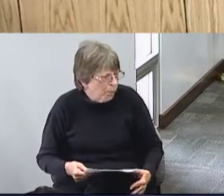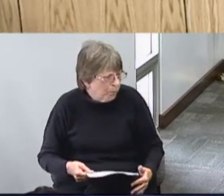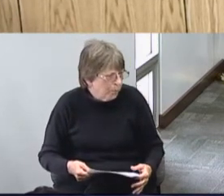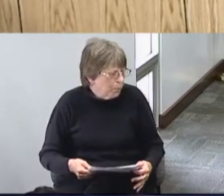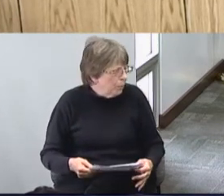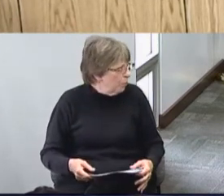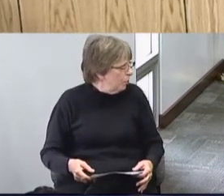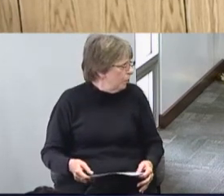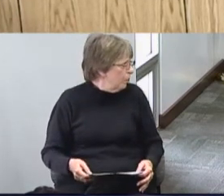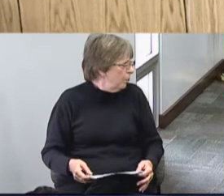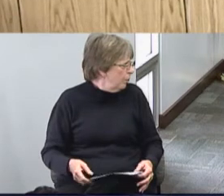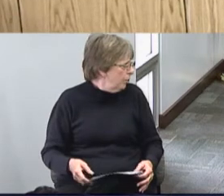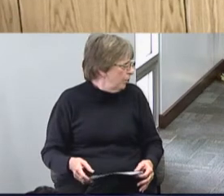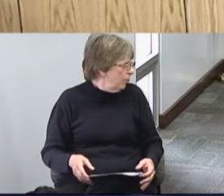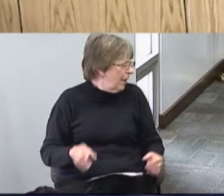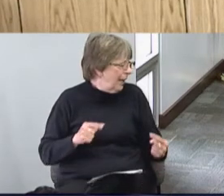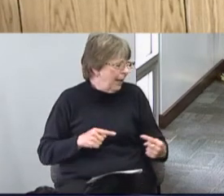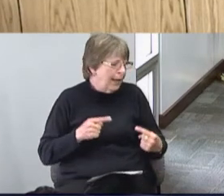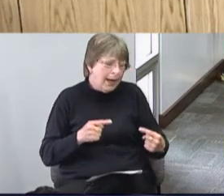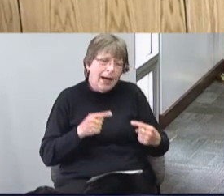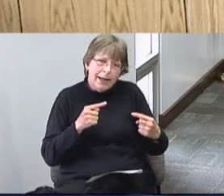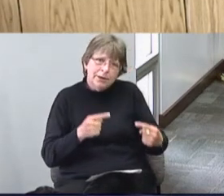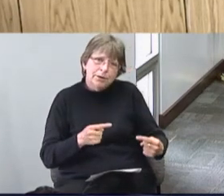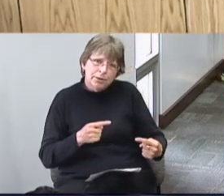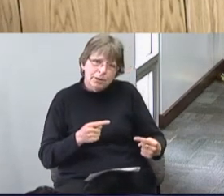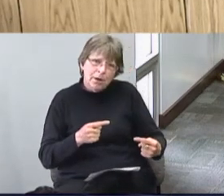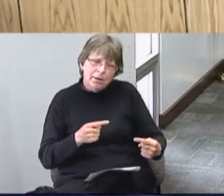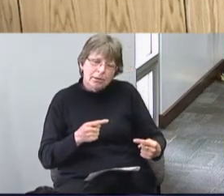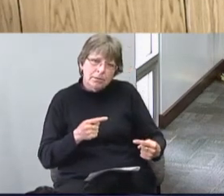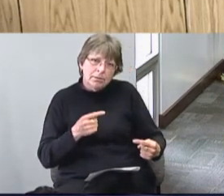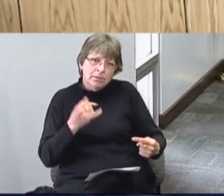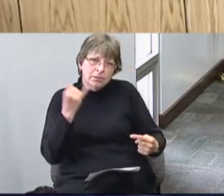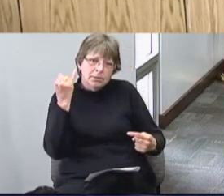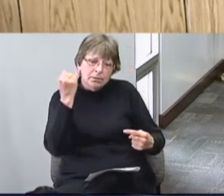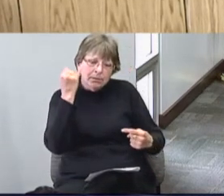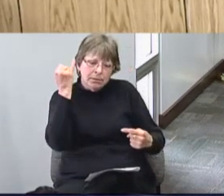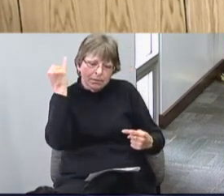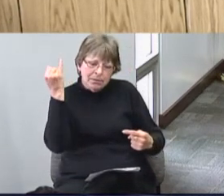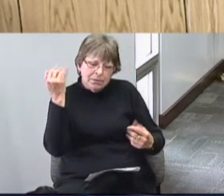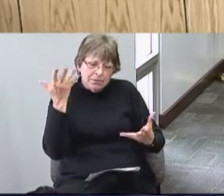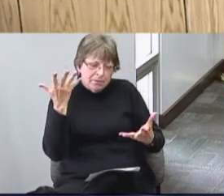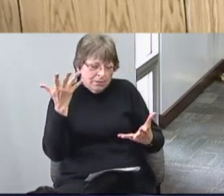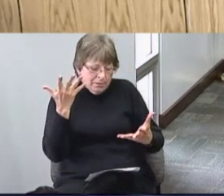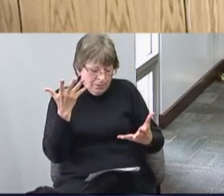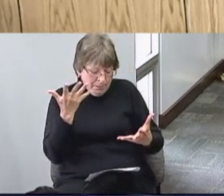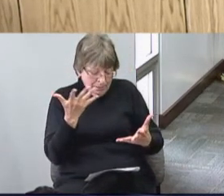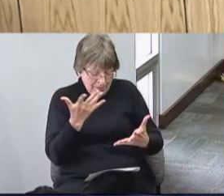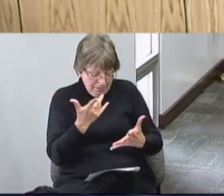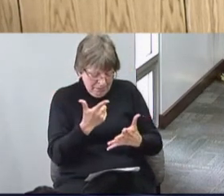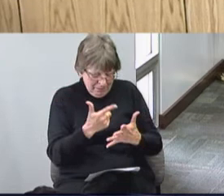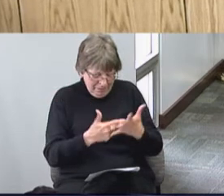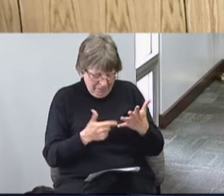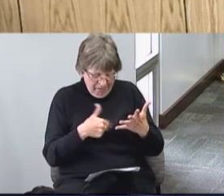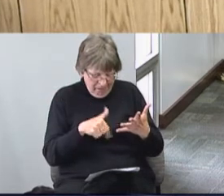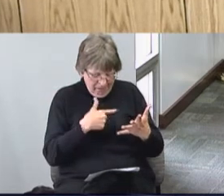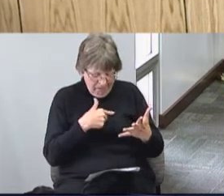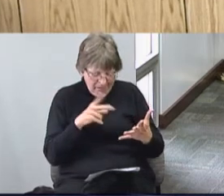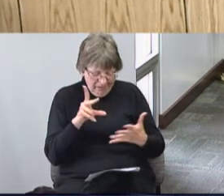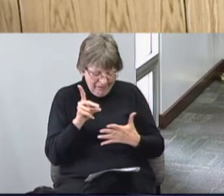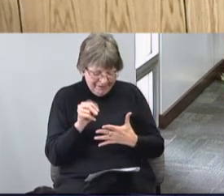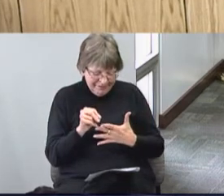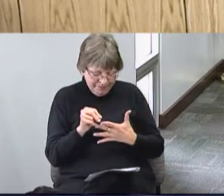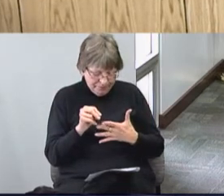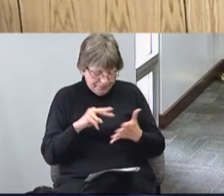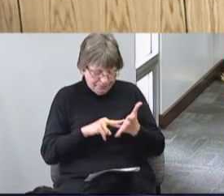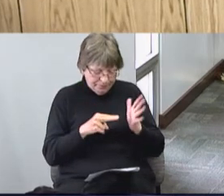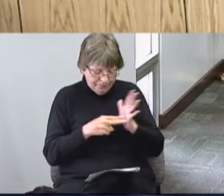I struggle with the idea of what a upholding of the Landmarks Commission decision would mean in